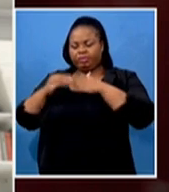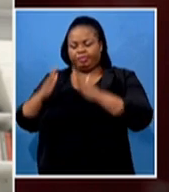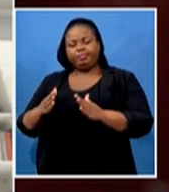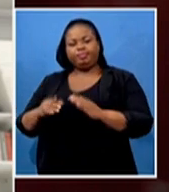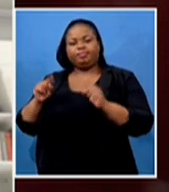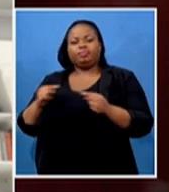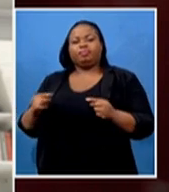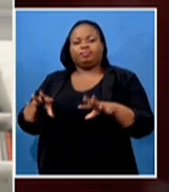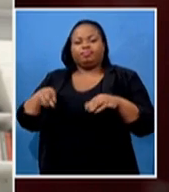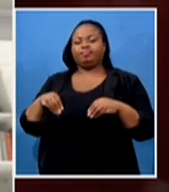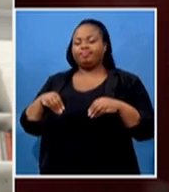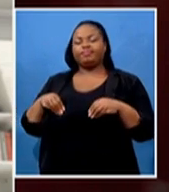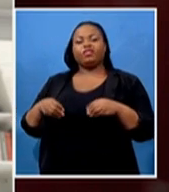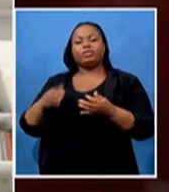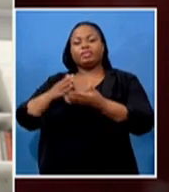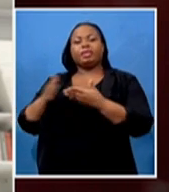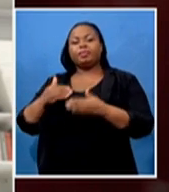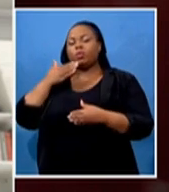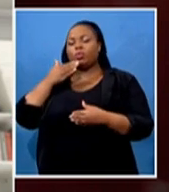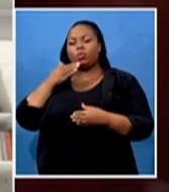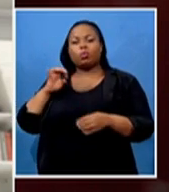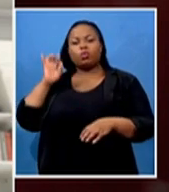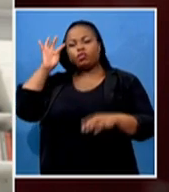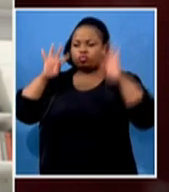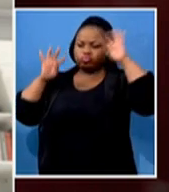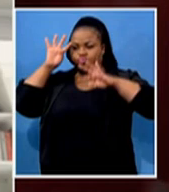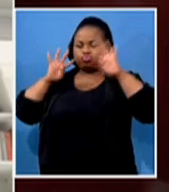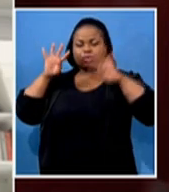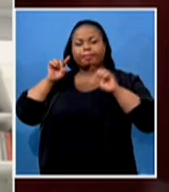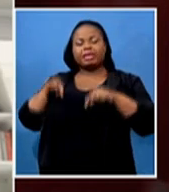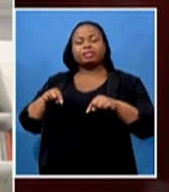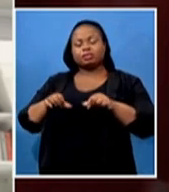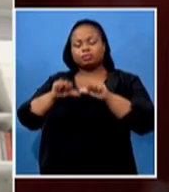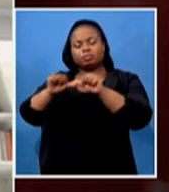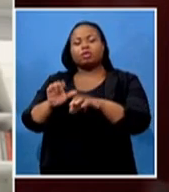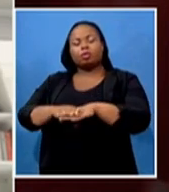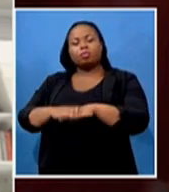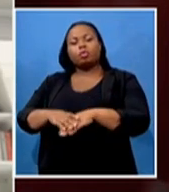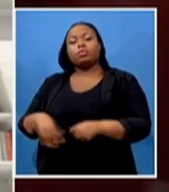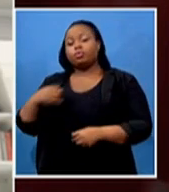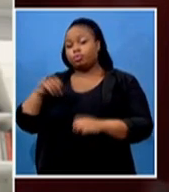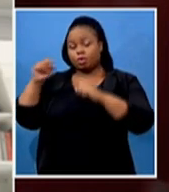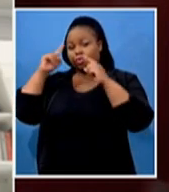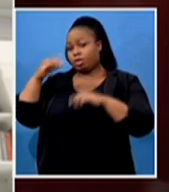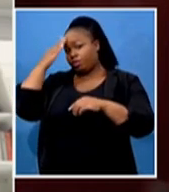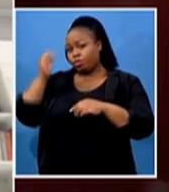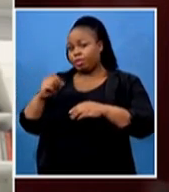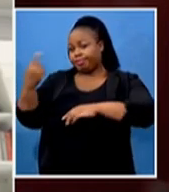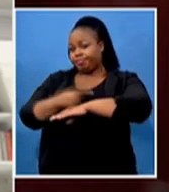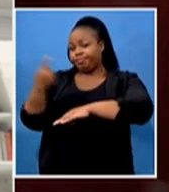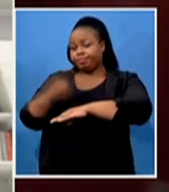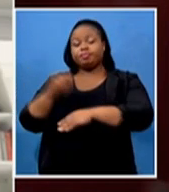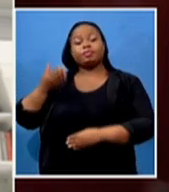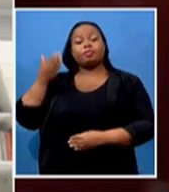to flourish. I think that obviously, as you are aware, that a few days ago, some of our leading clinicians and